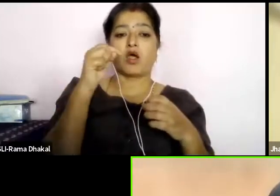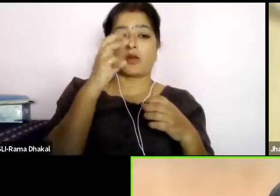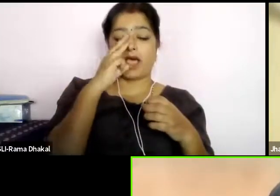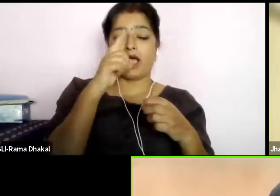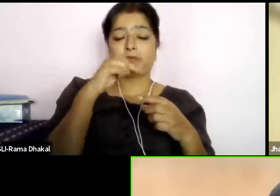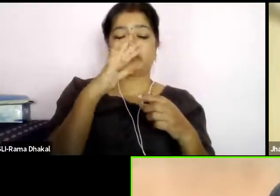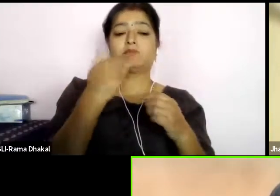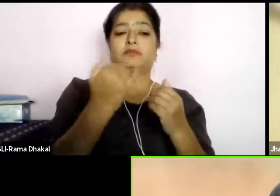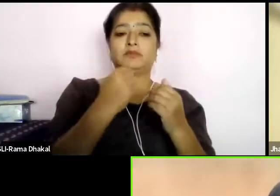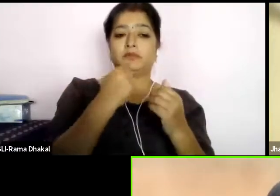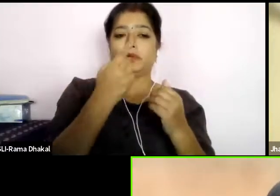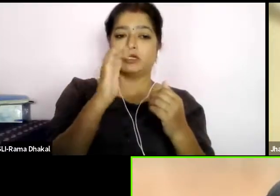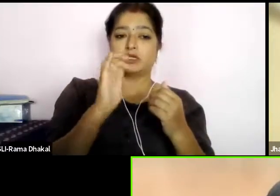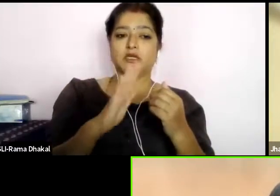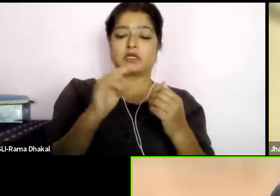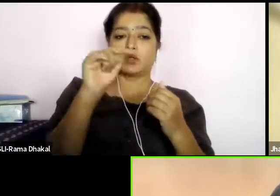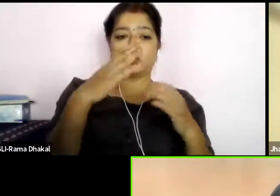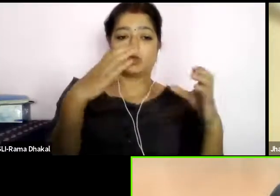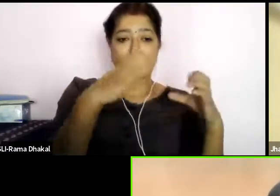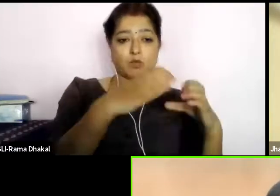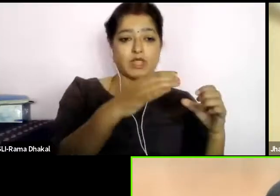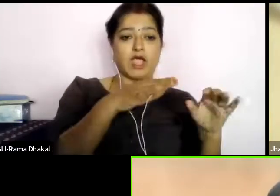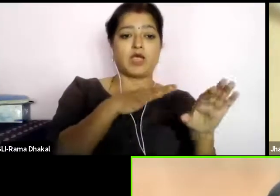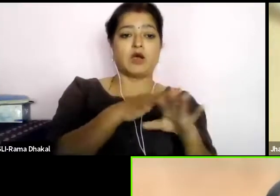are coping, that they know that